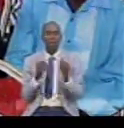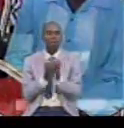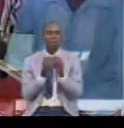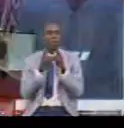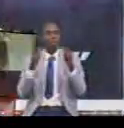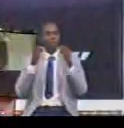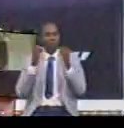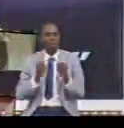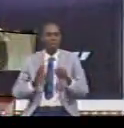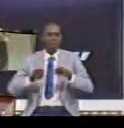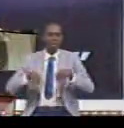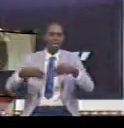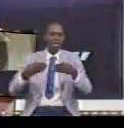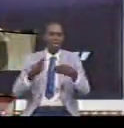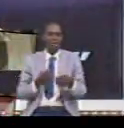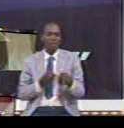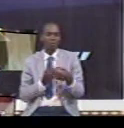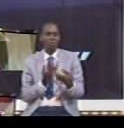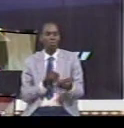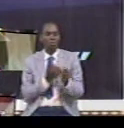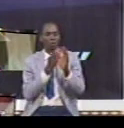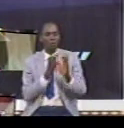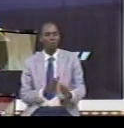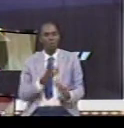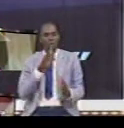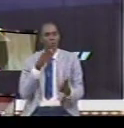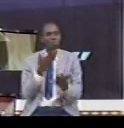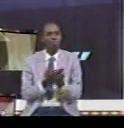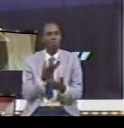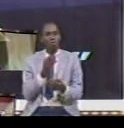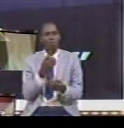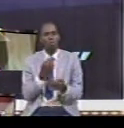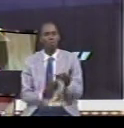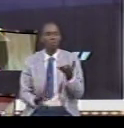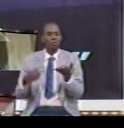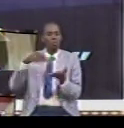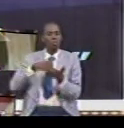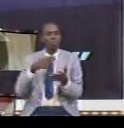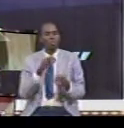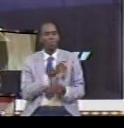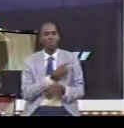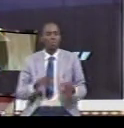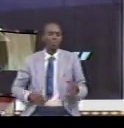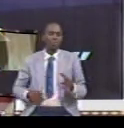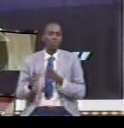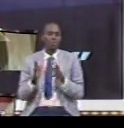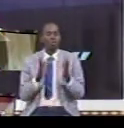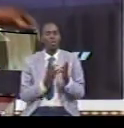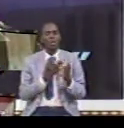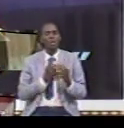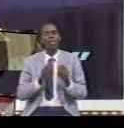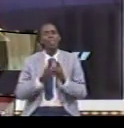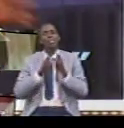with great power, gave the apostles witness of the resurrection of the Lord Jesus, and